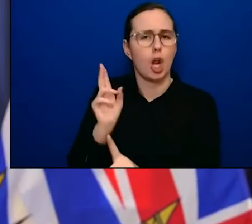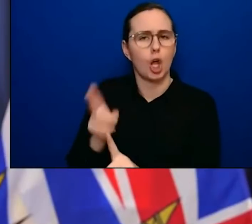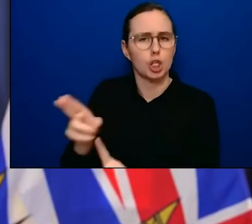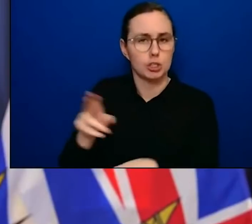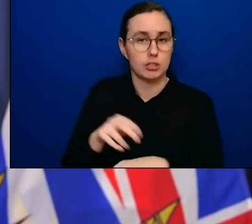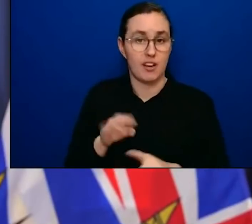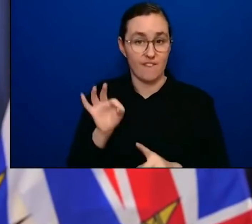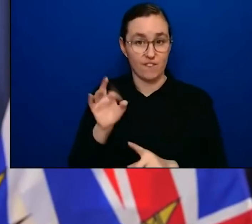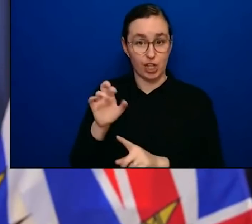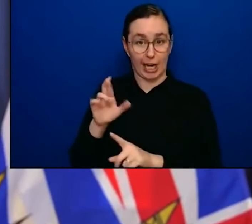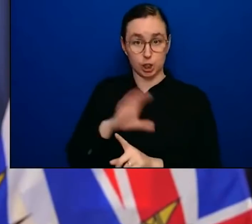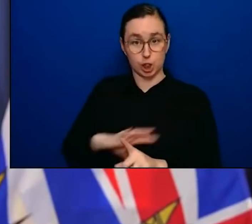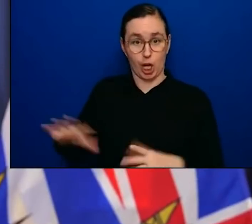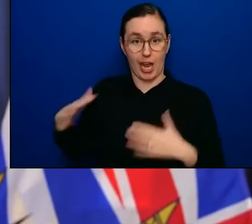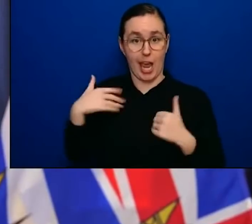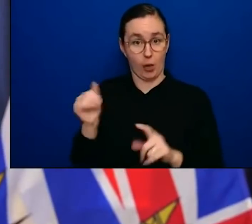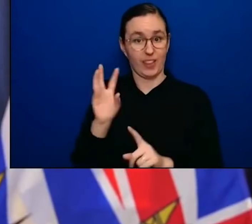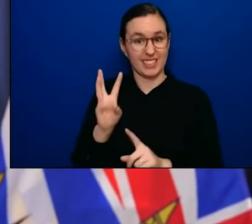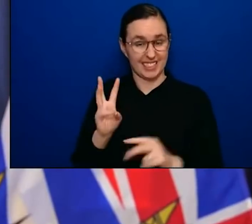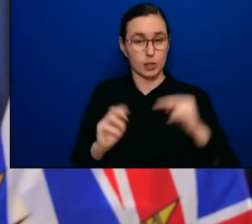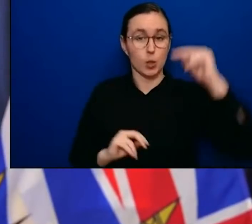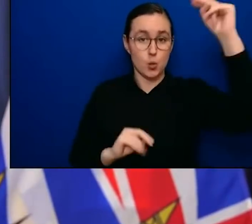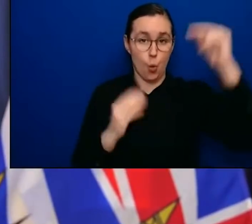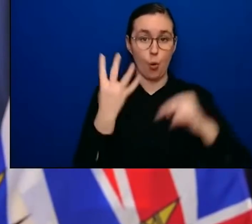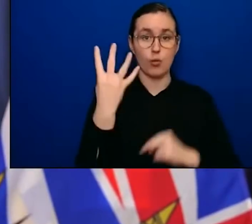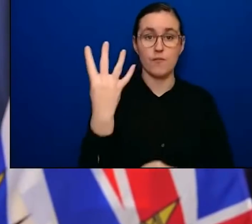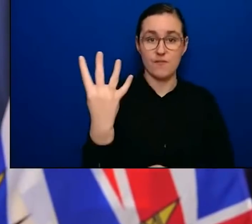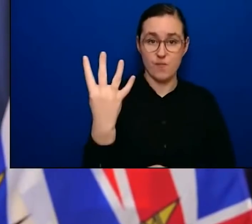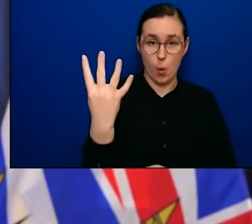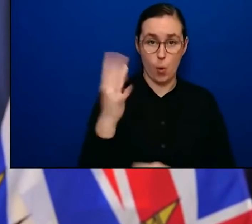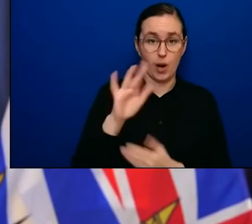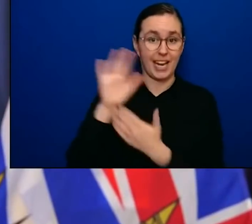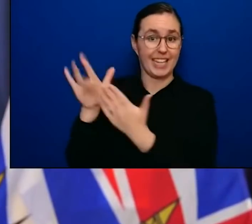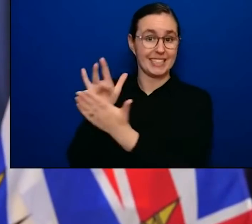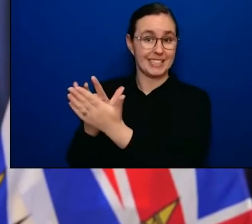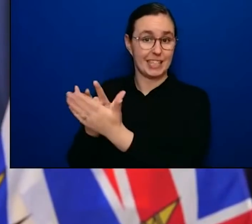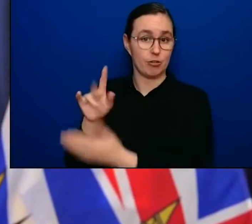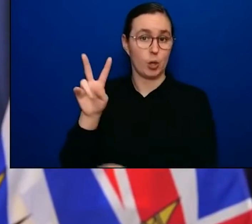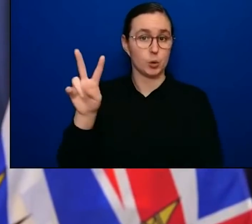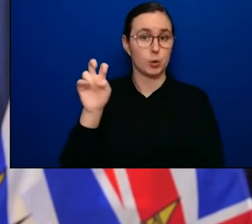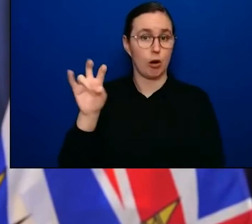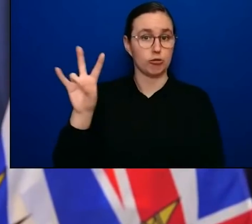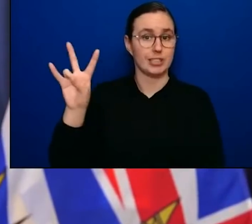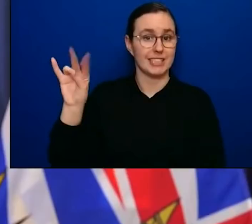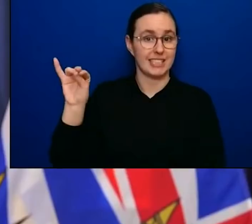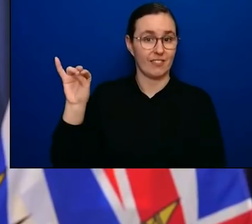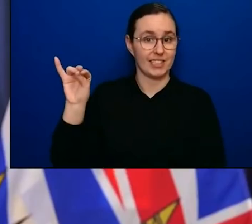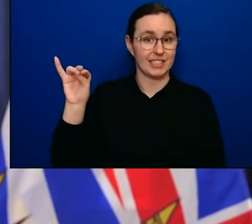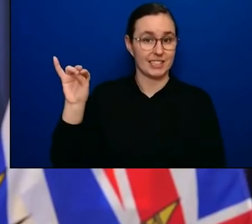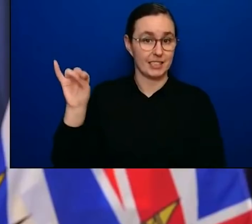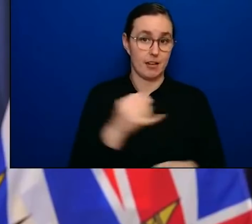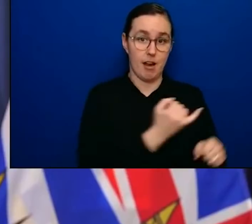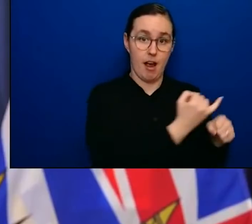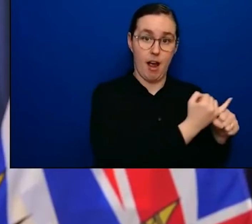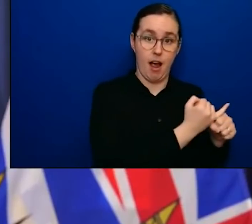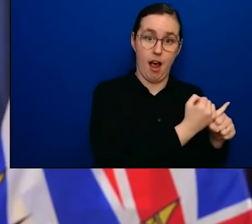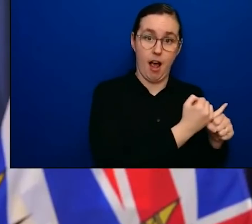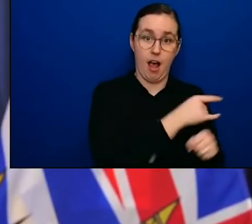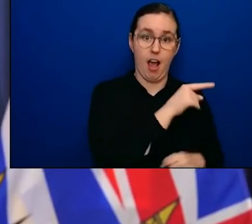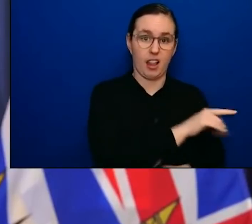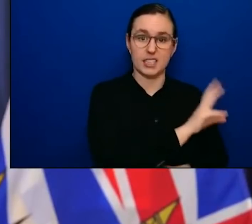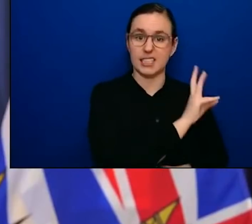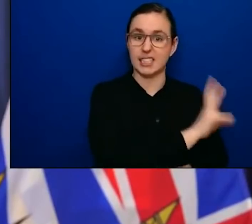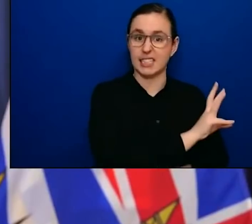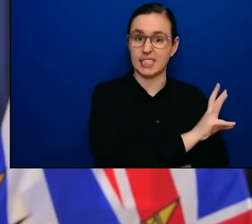in Northern Health, 270 in Interior Health, 6 in Island Health, 2 in the Provincial Health Services Authority.